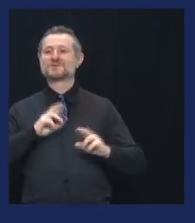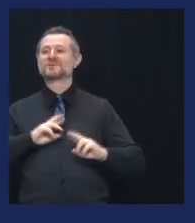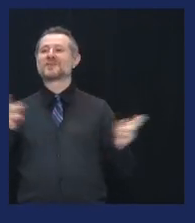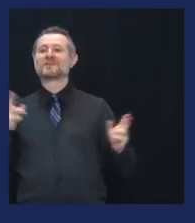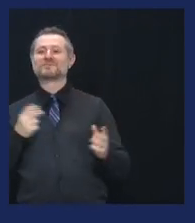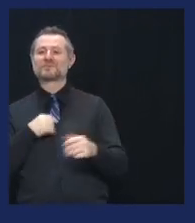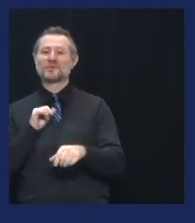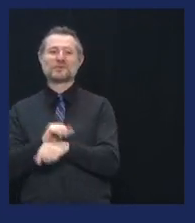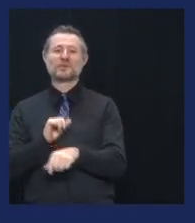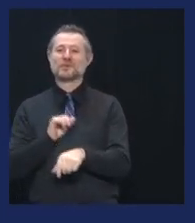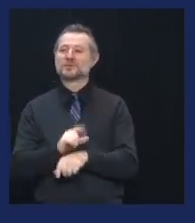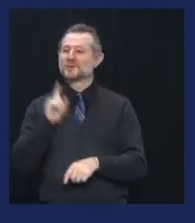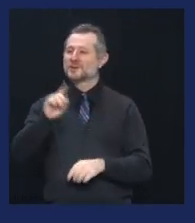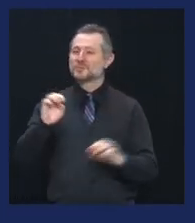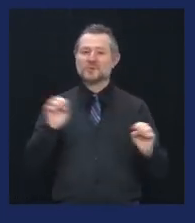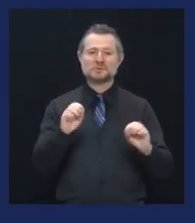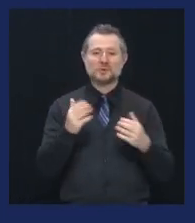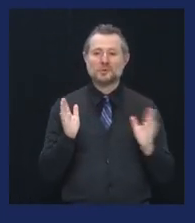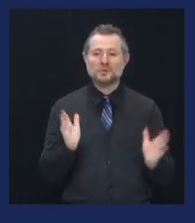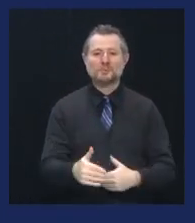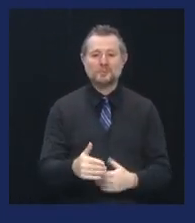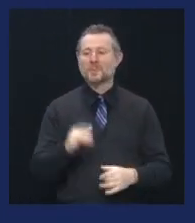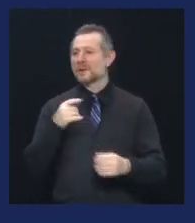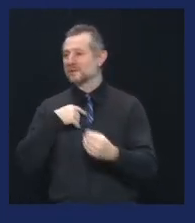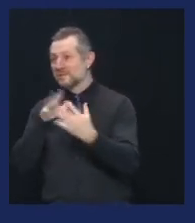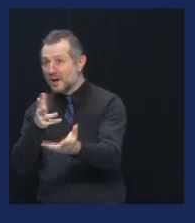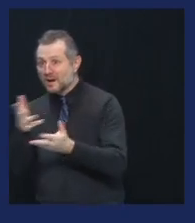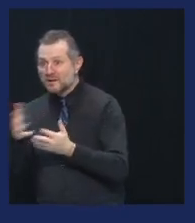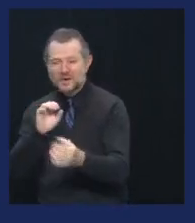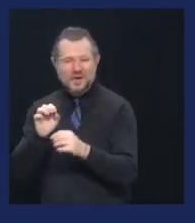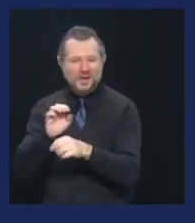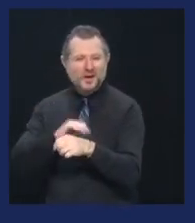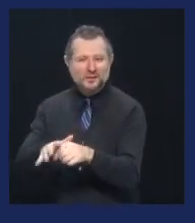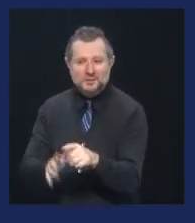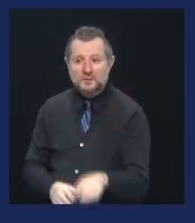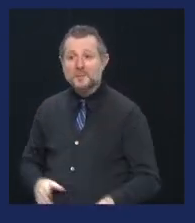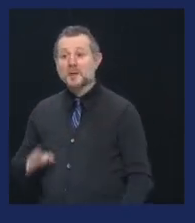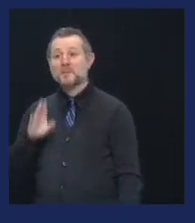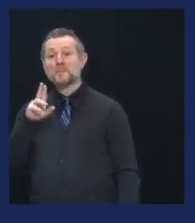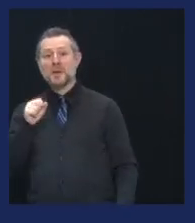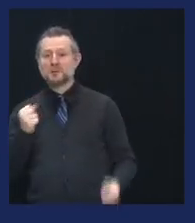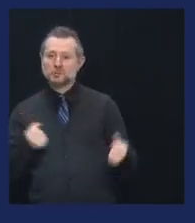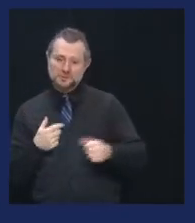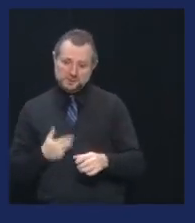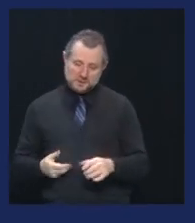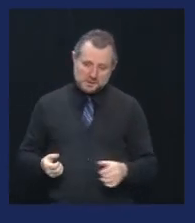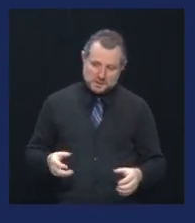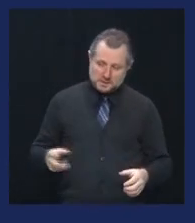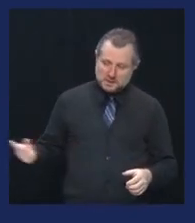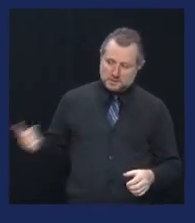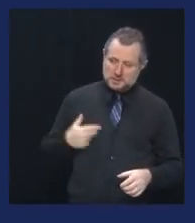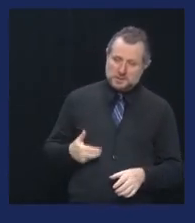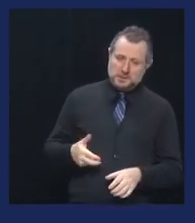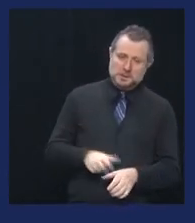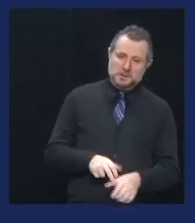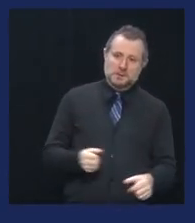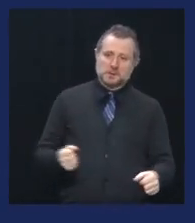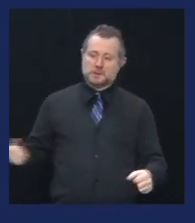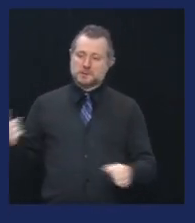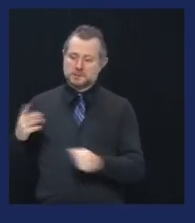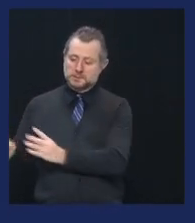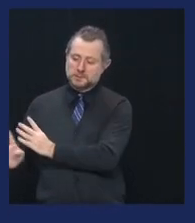room. There was light every time a bus driver cautiously got behind the wheel. There was light every time a grocery store worker donned